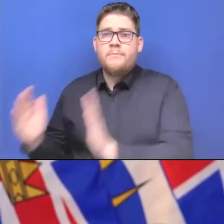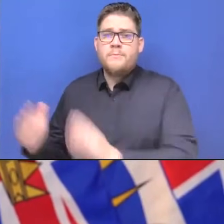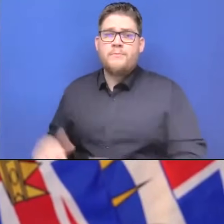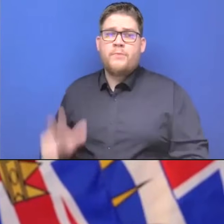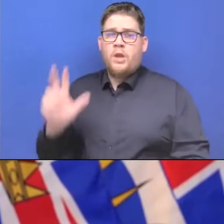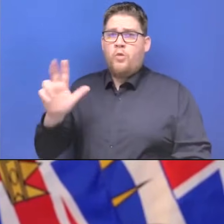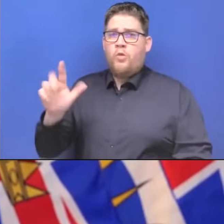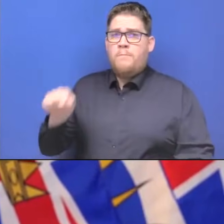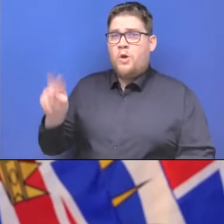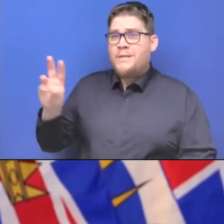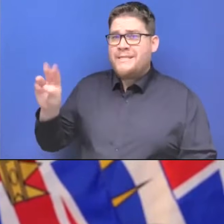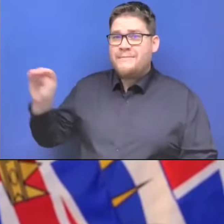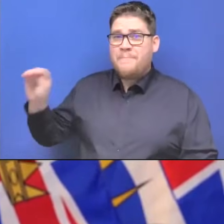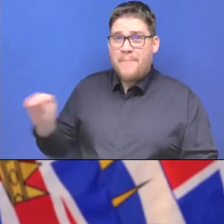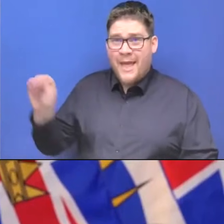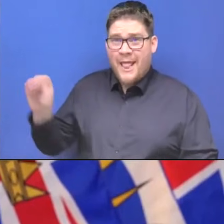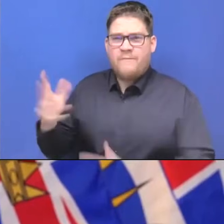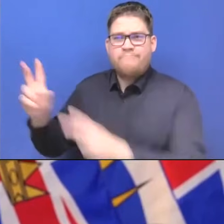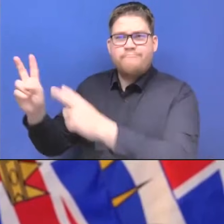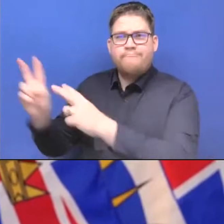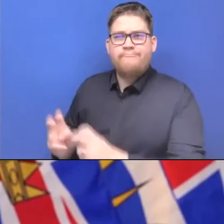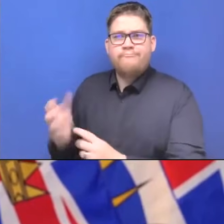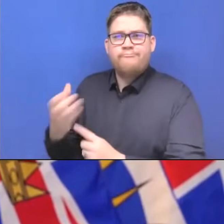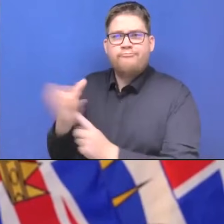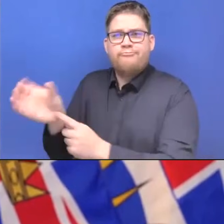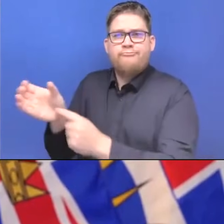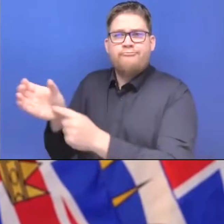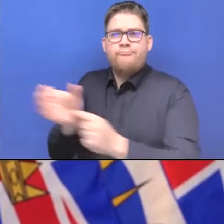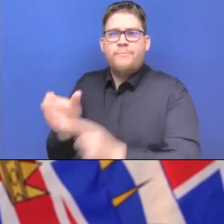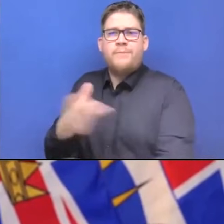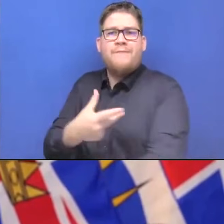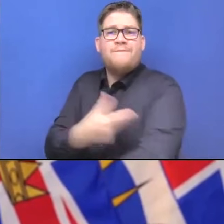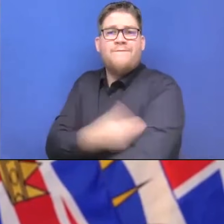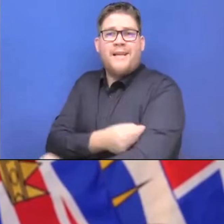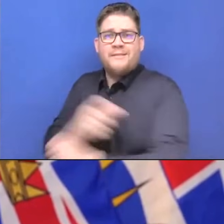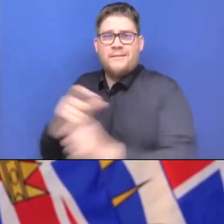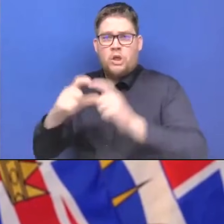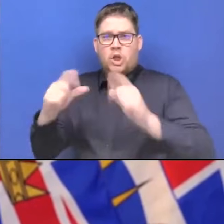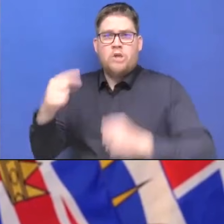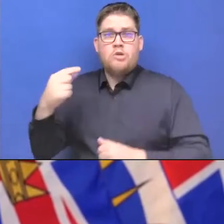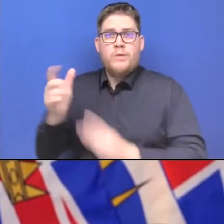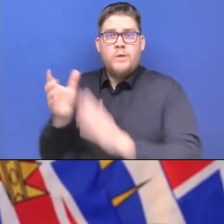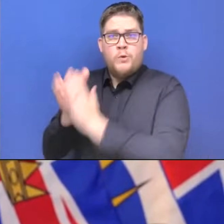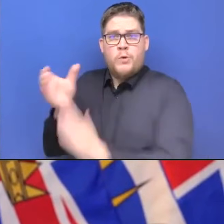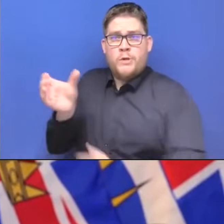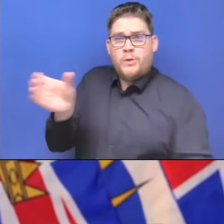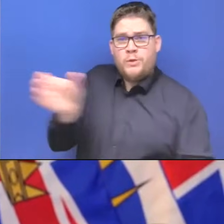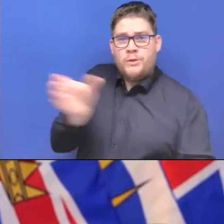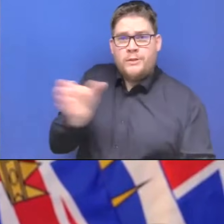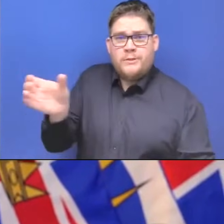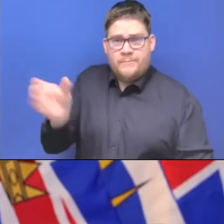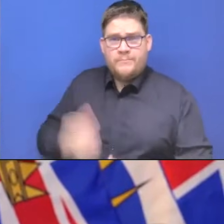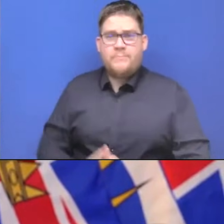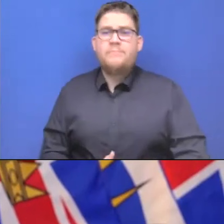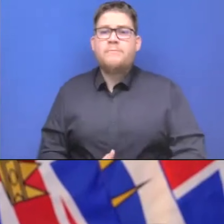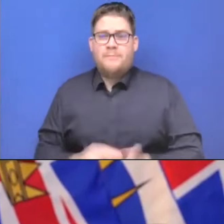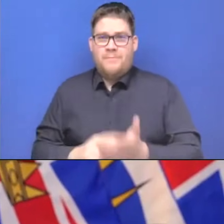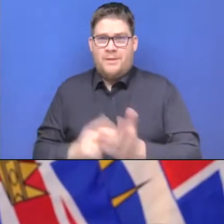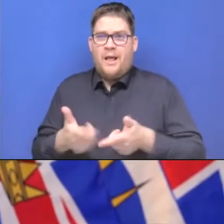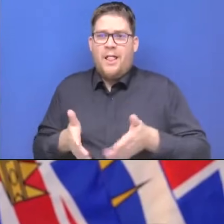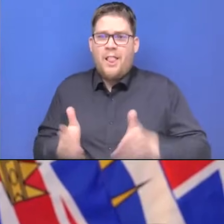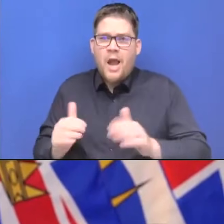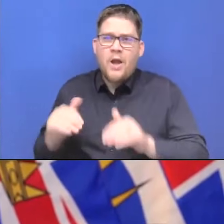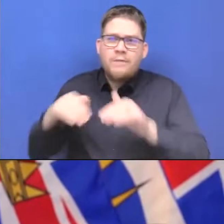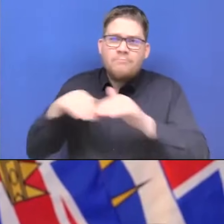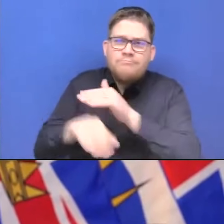effect that measure has in being able to allow us to come back together safely or more safely. We know